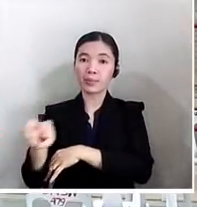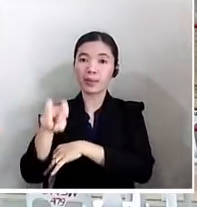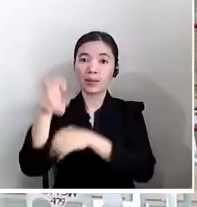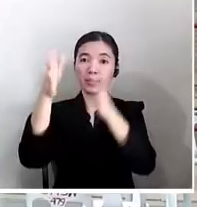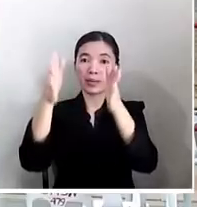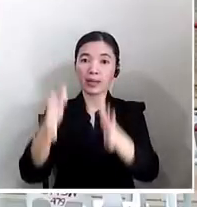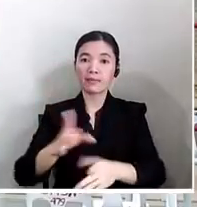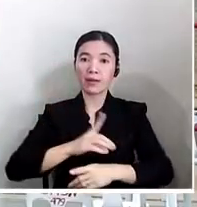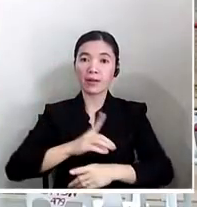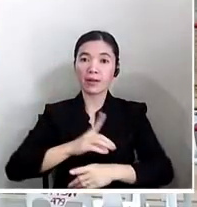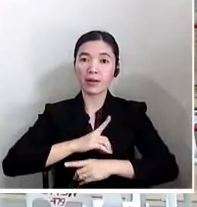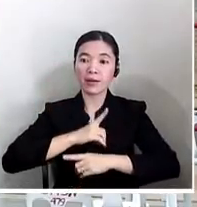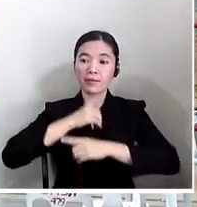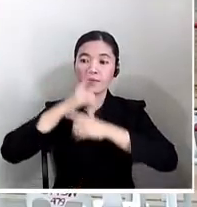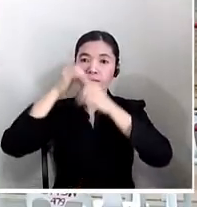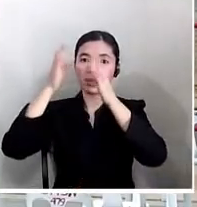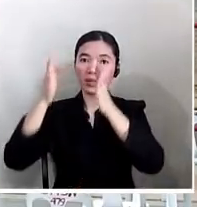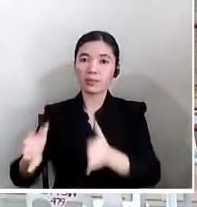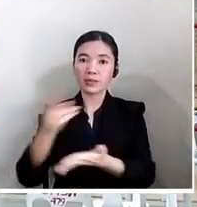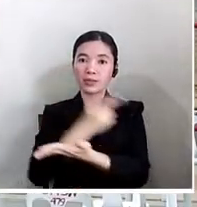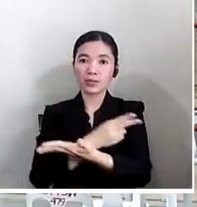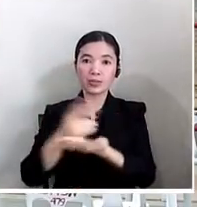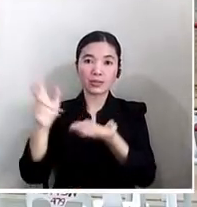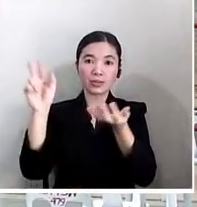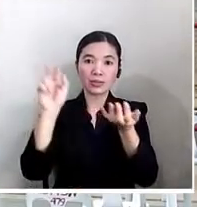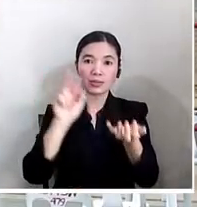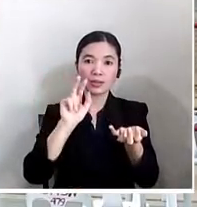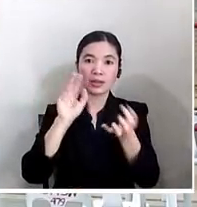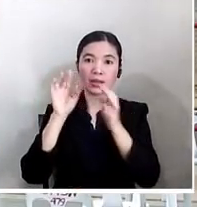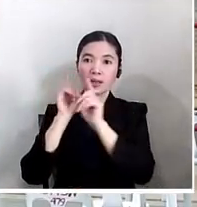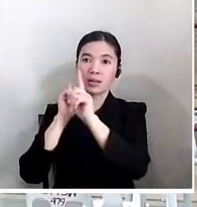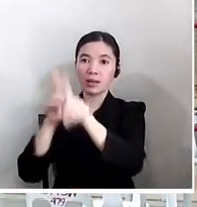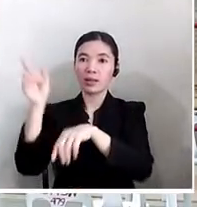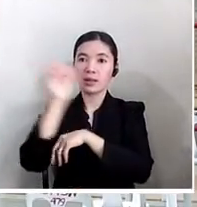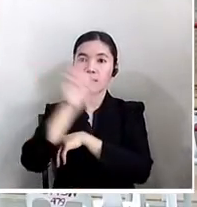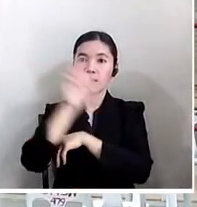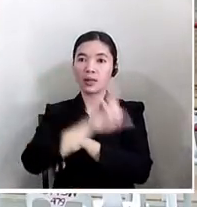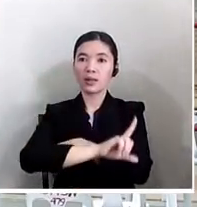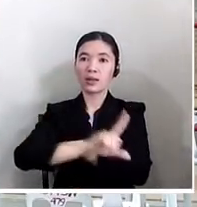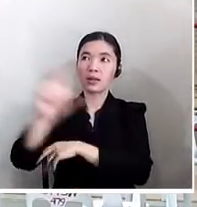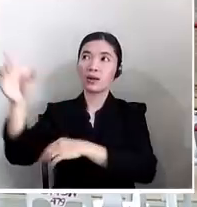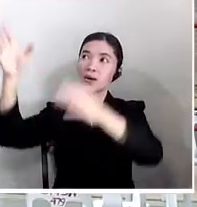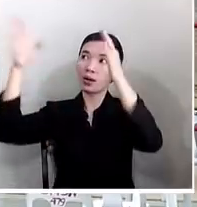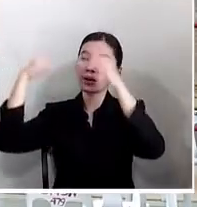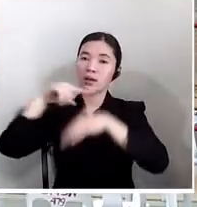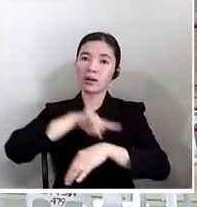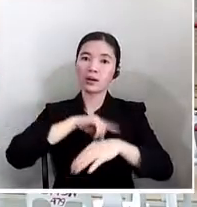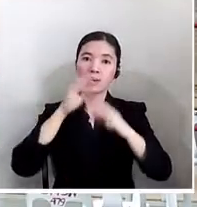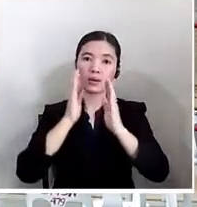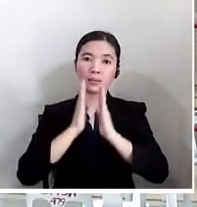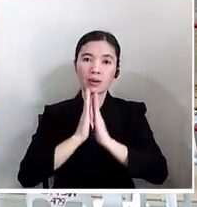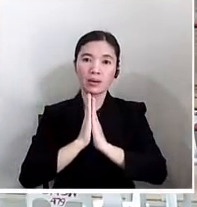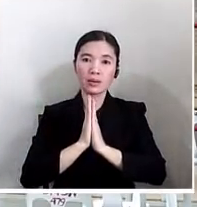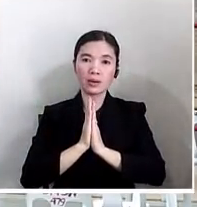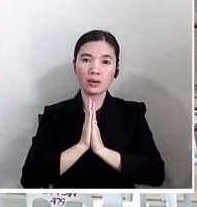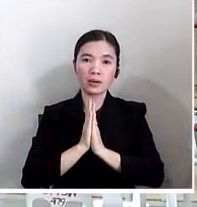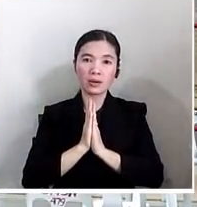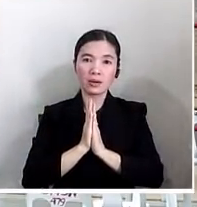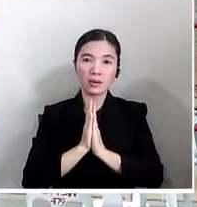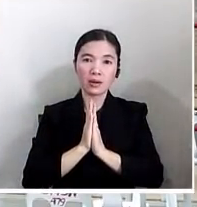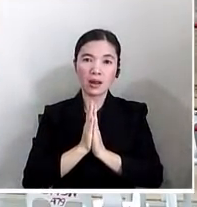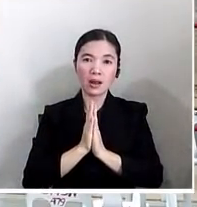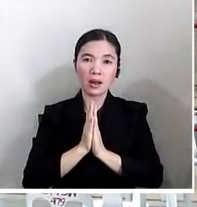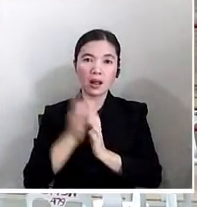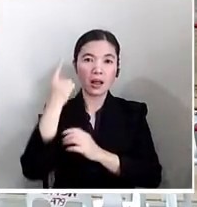of Senior San Tuninio, let us pray to the Lord. Lord, hear our prayer. For peace in